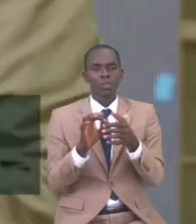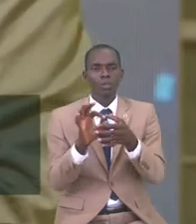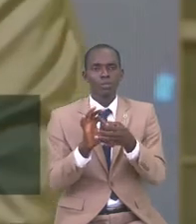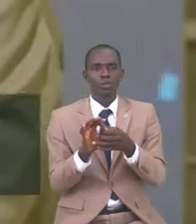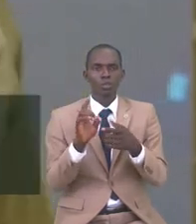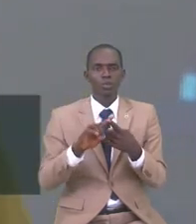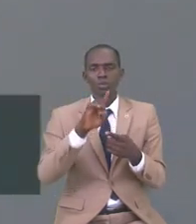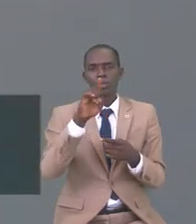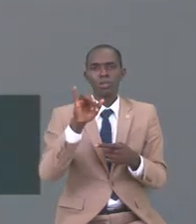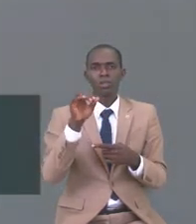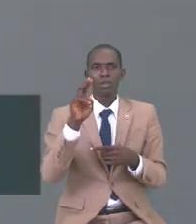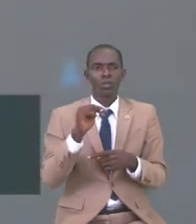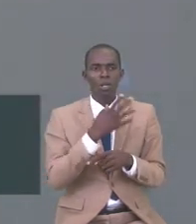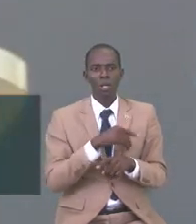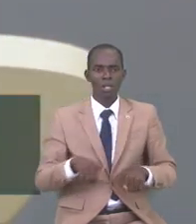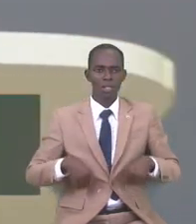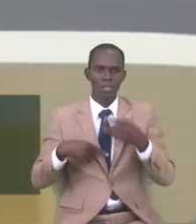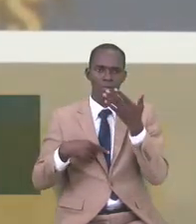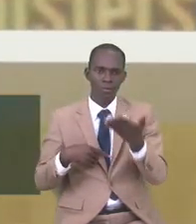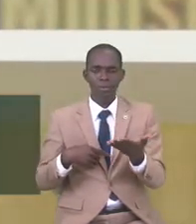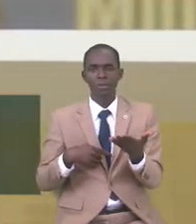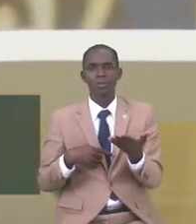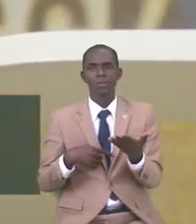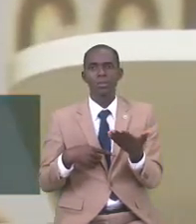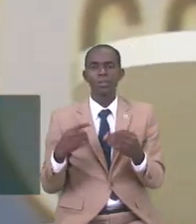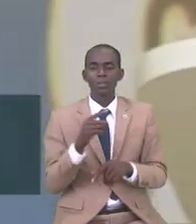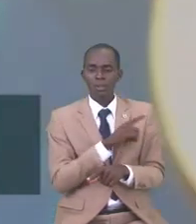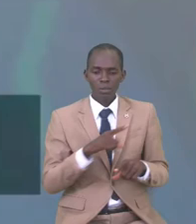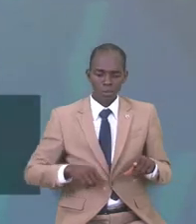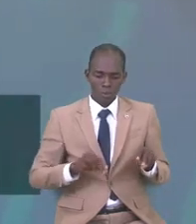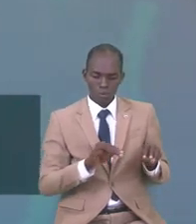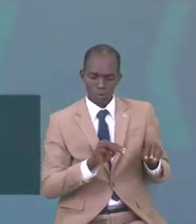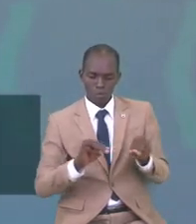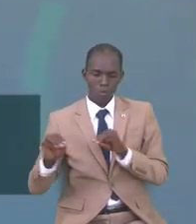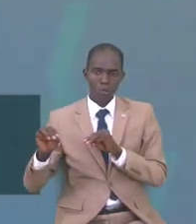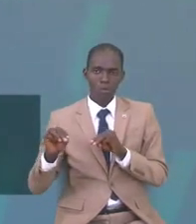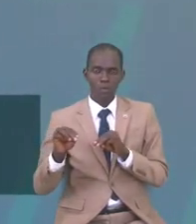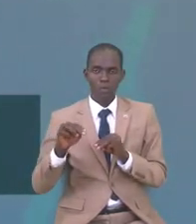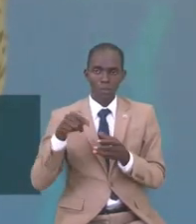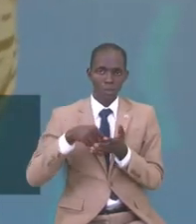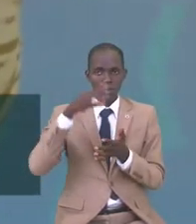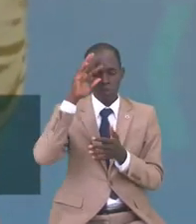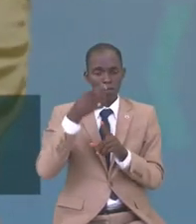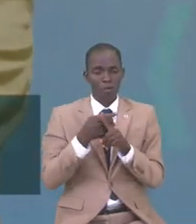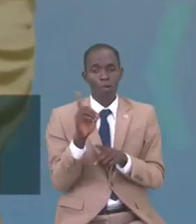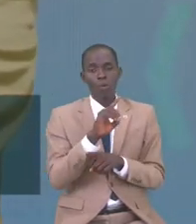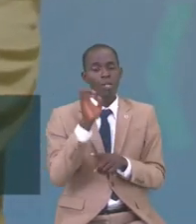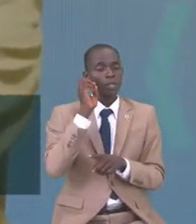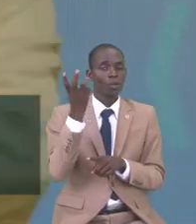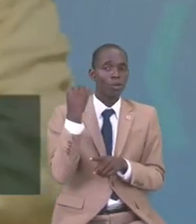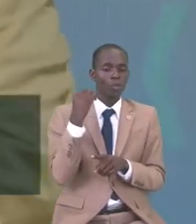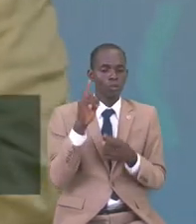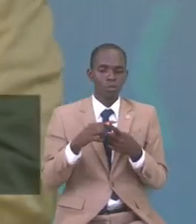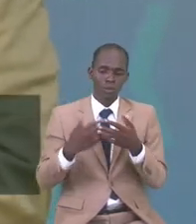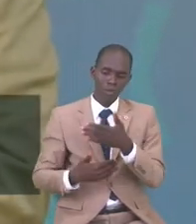dwell there. The Lord moved him from where he was to the next